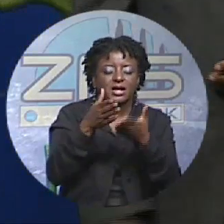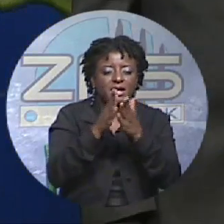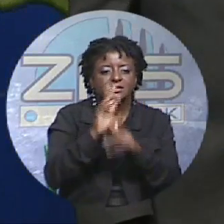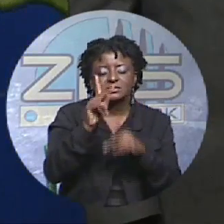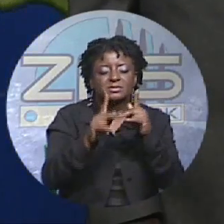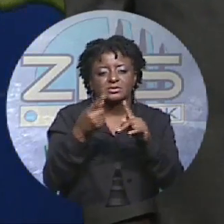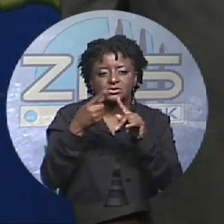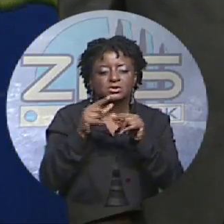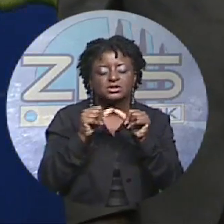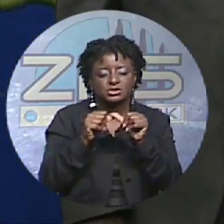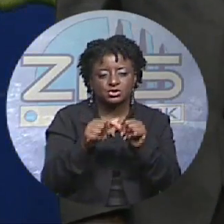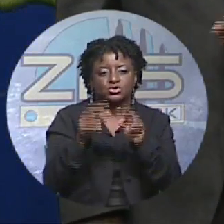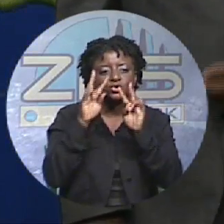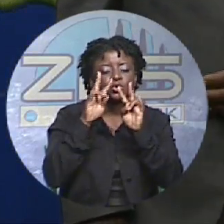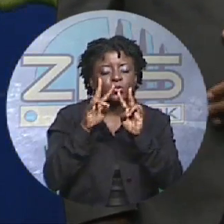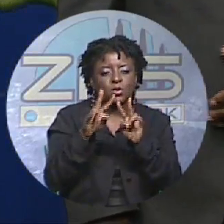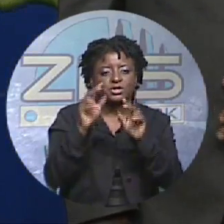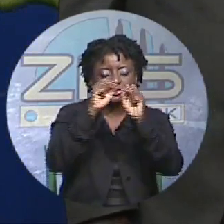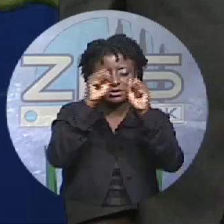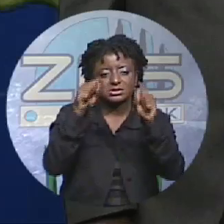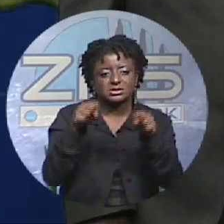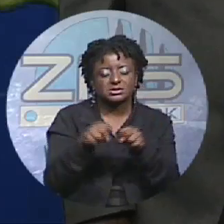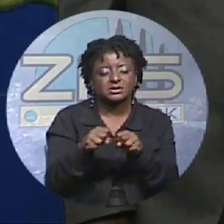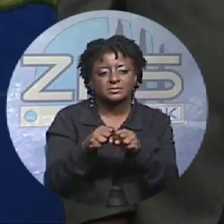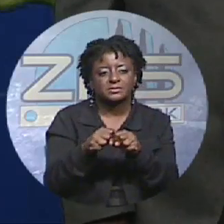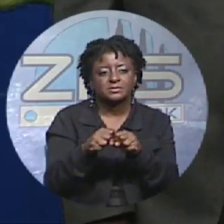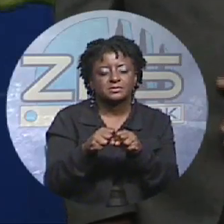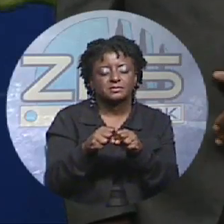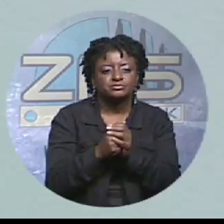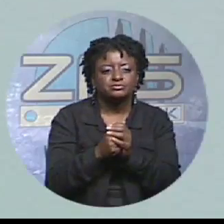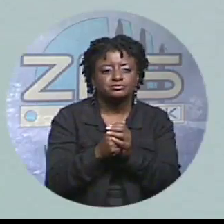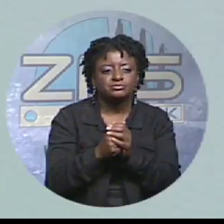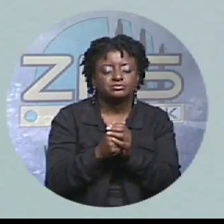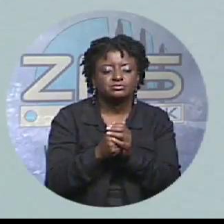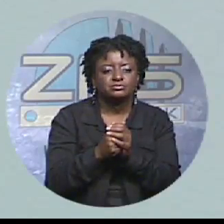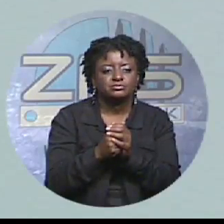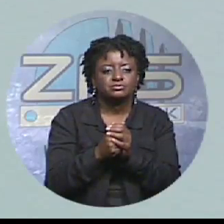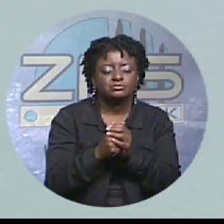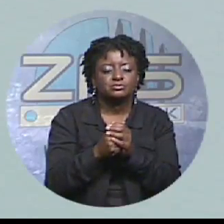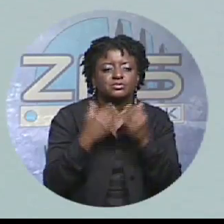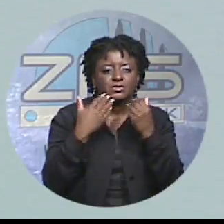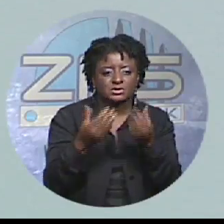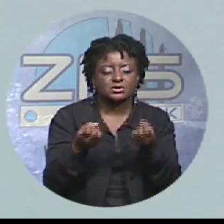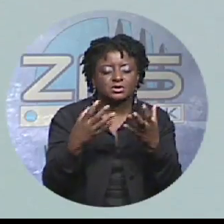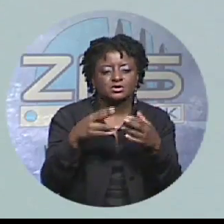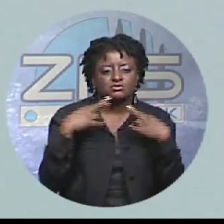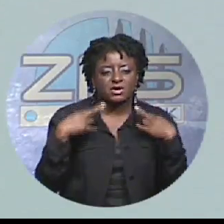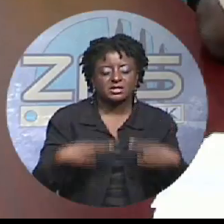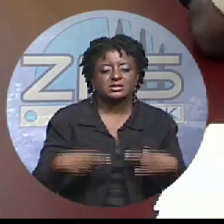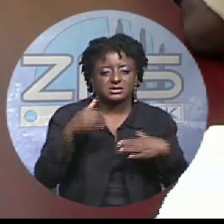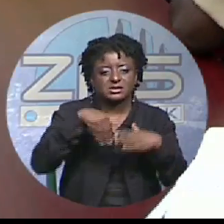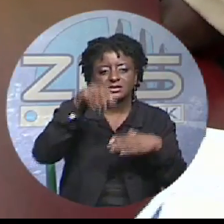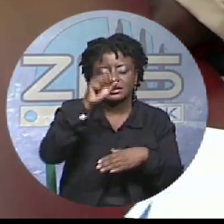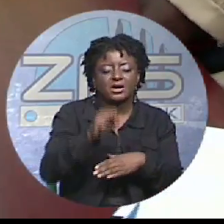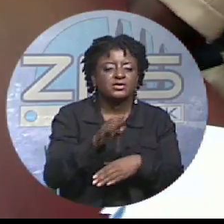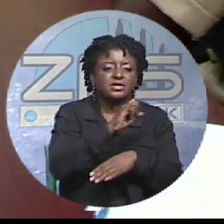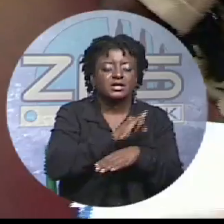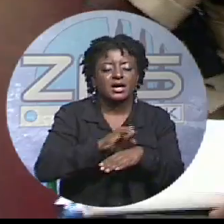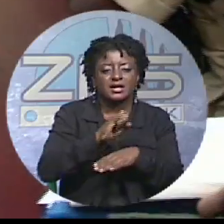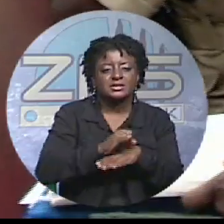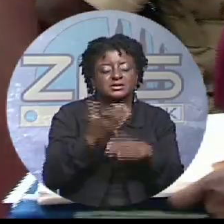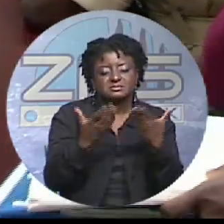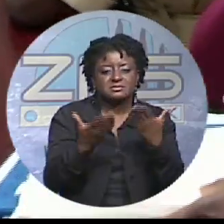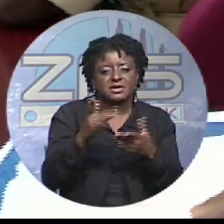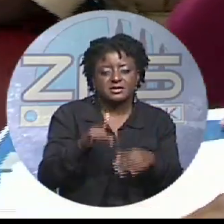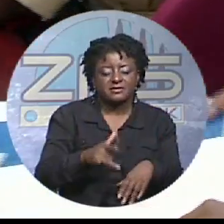monitor progress of the system as it is expected to affect us by Friday. Chris? All right, Greg, thanks a lot. Residents in the southern islands, like you said, could be